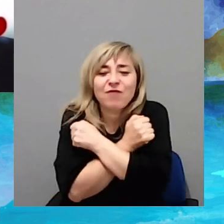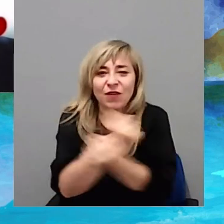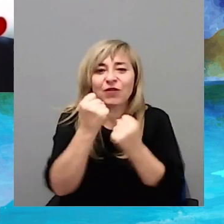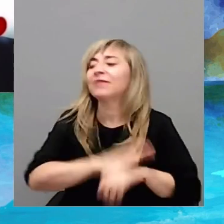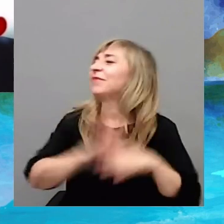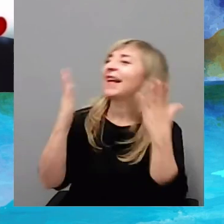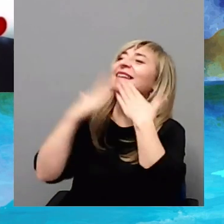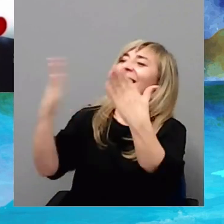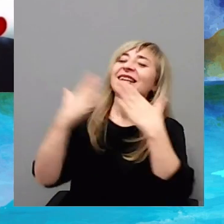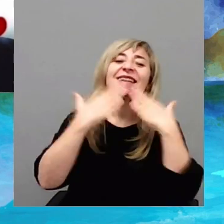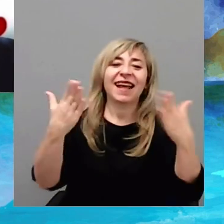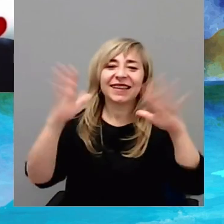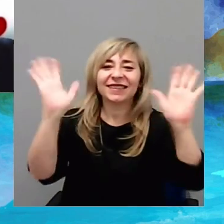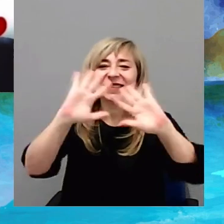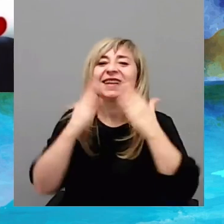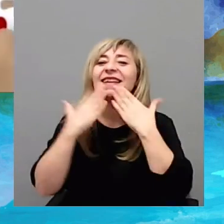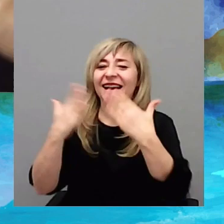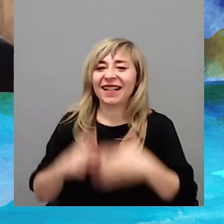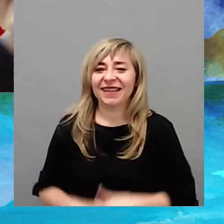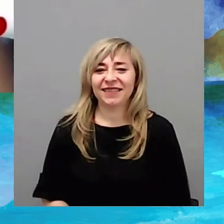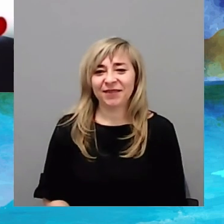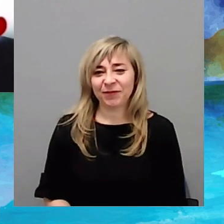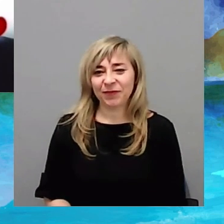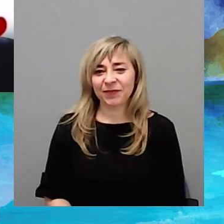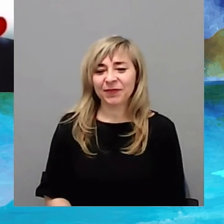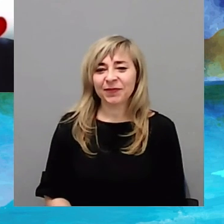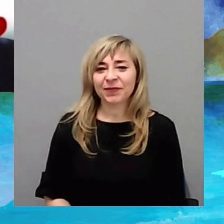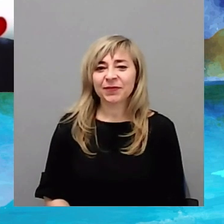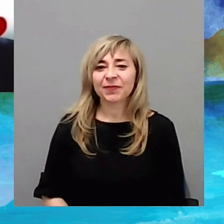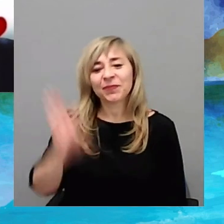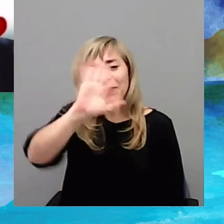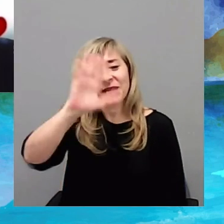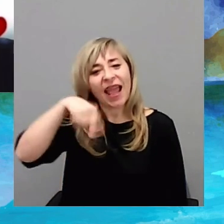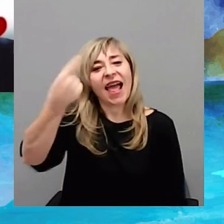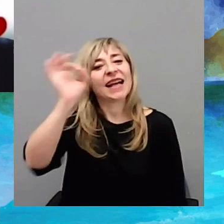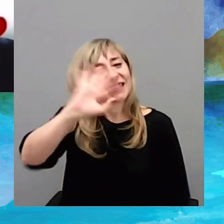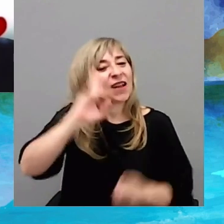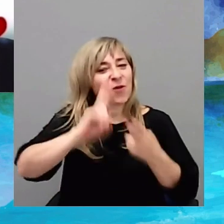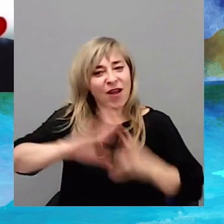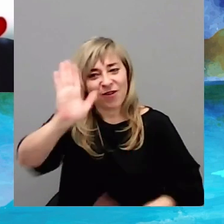hug to all of you. Thank you. Bye-bye. Bye-bye.